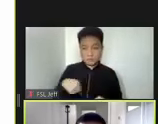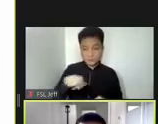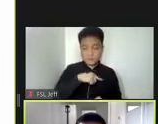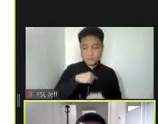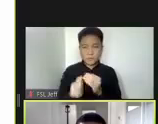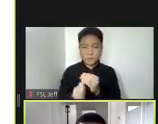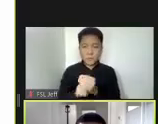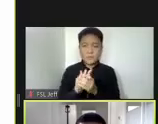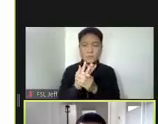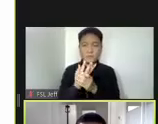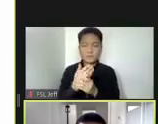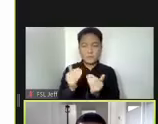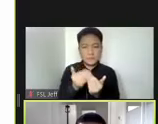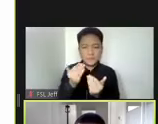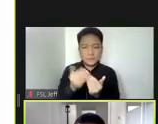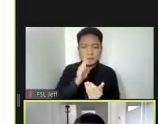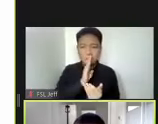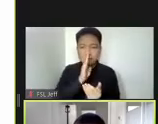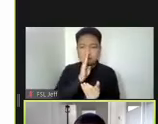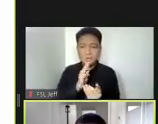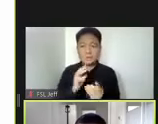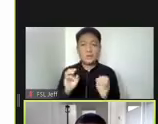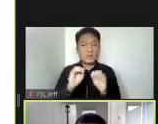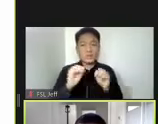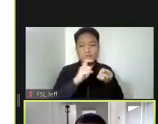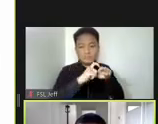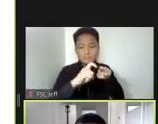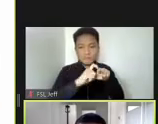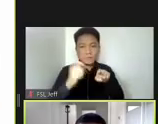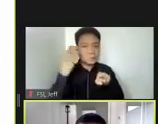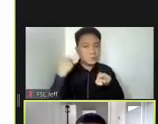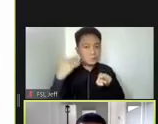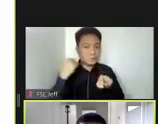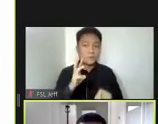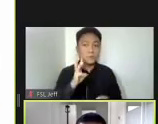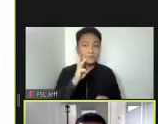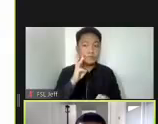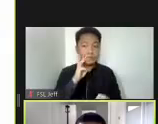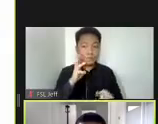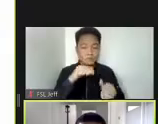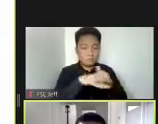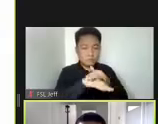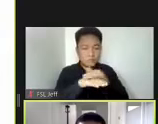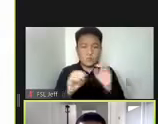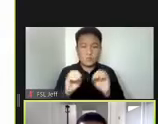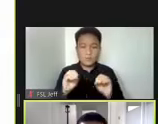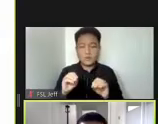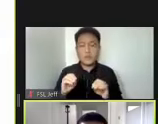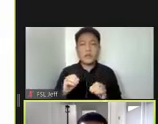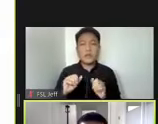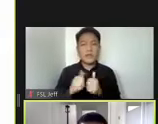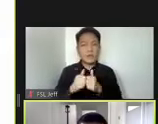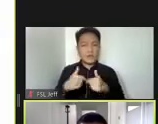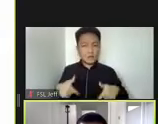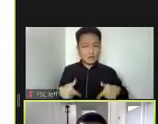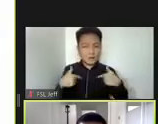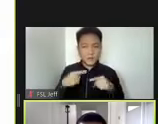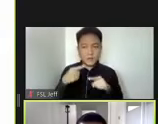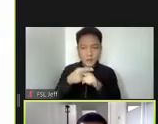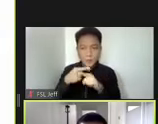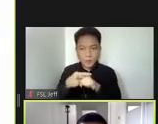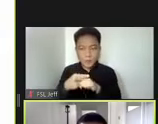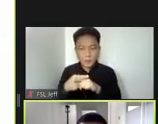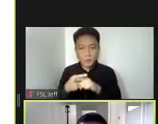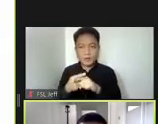And we use firewood in cooking. Me and my older brother is tasked to fetch water every day